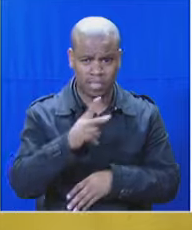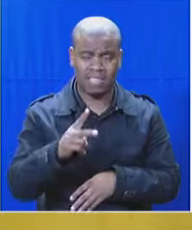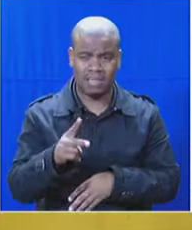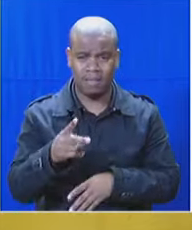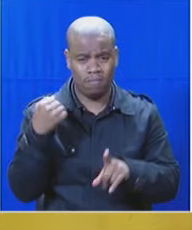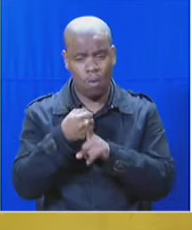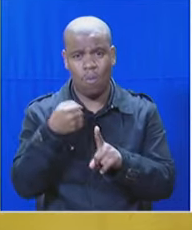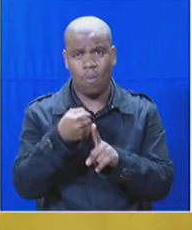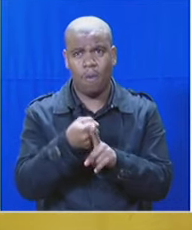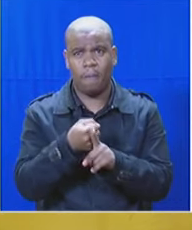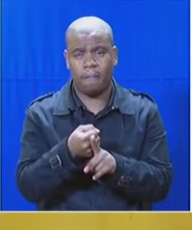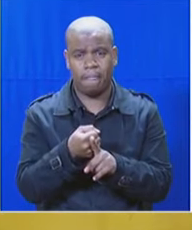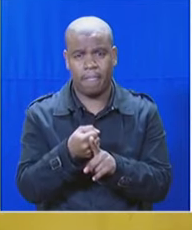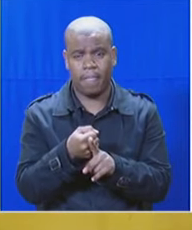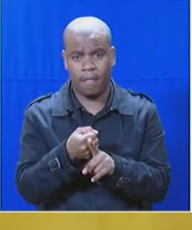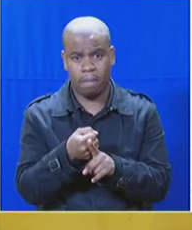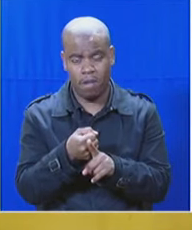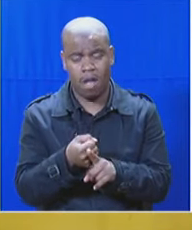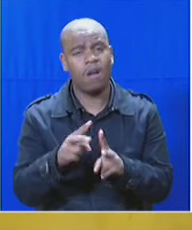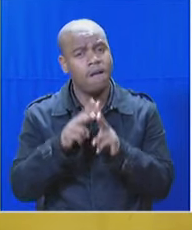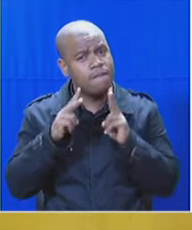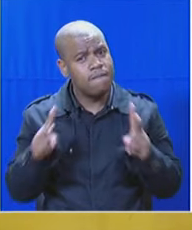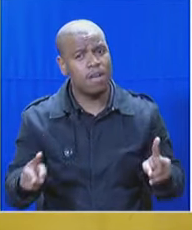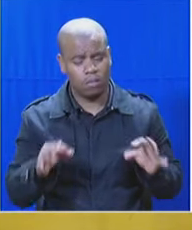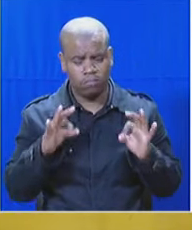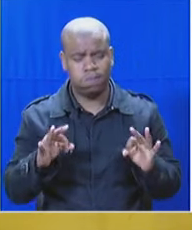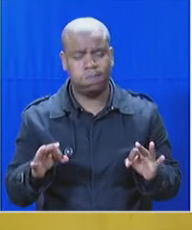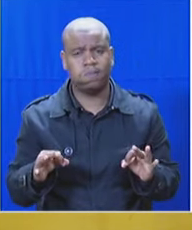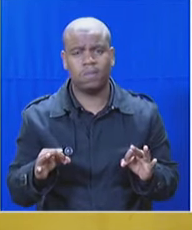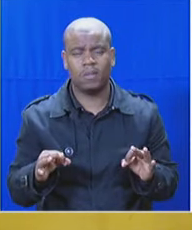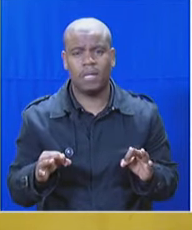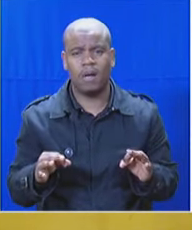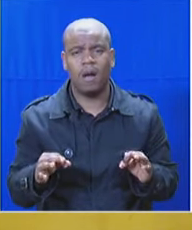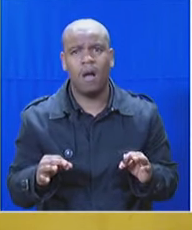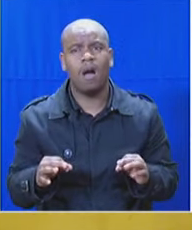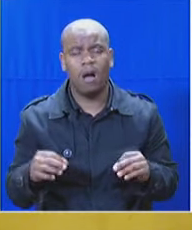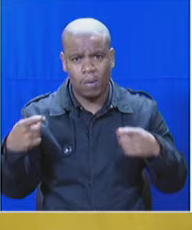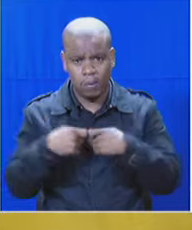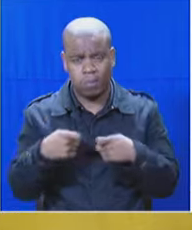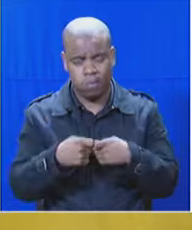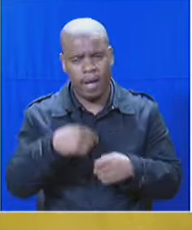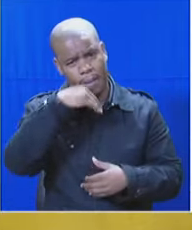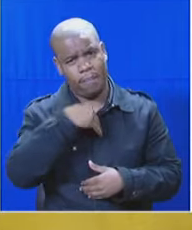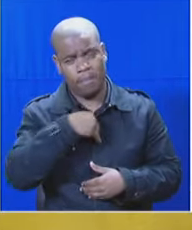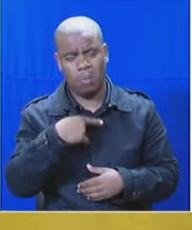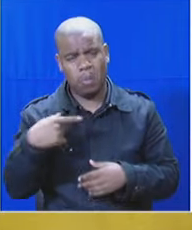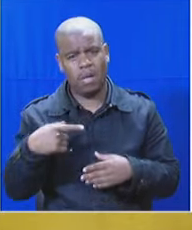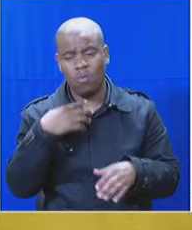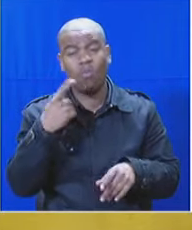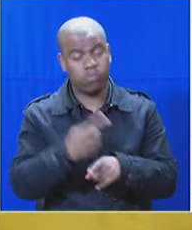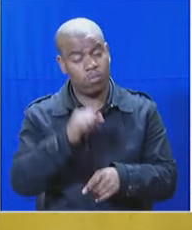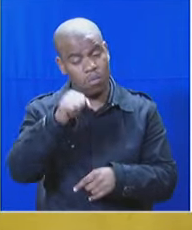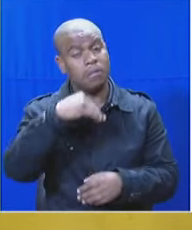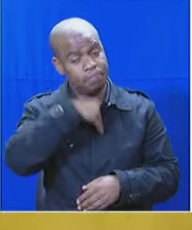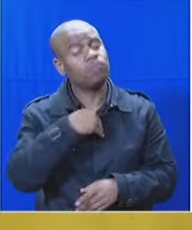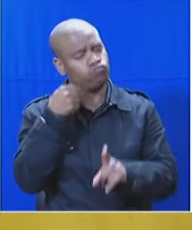babe maka gqithi. Ayifuneki loo nto umuntu omncinci abe maka gqithi. Kufuneka nibe nje ninhlongonhlongo, uyabona nina